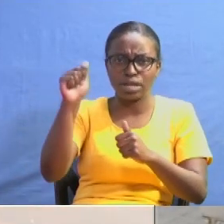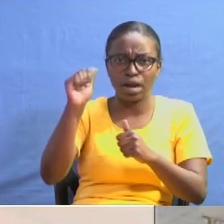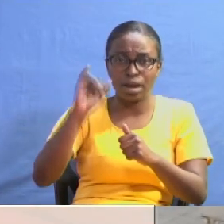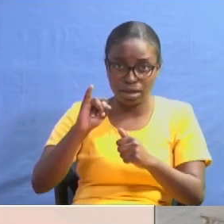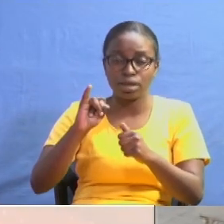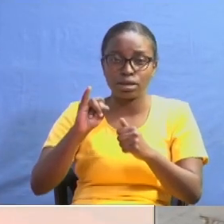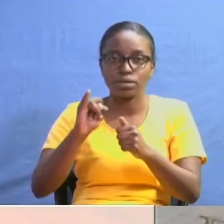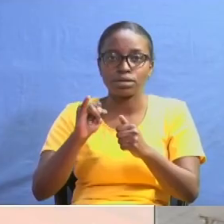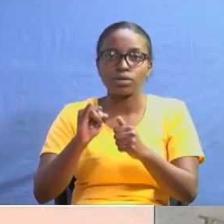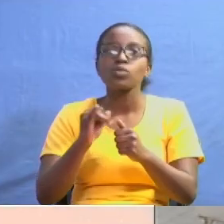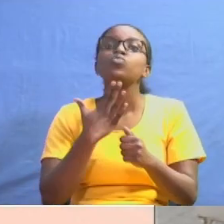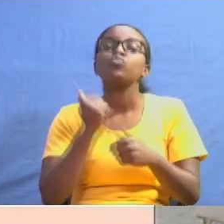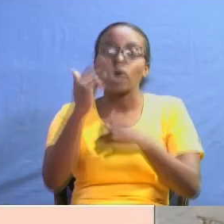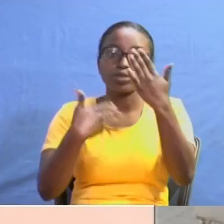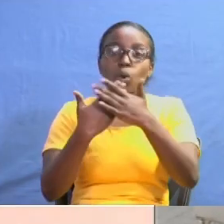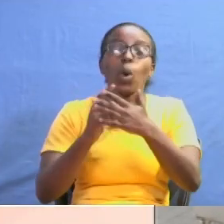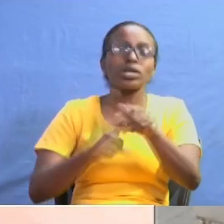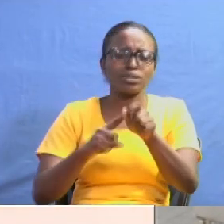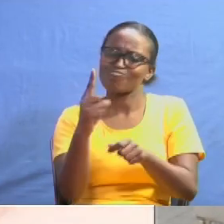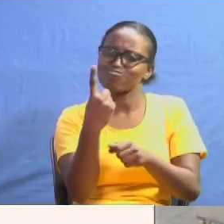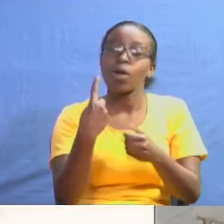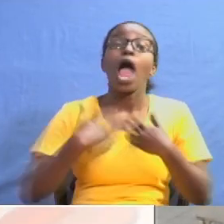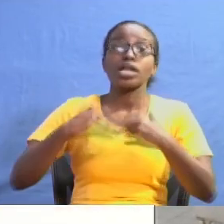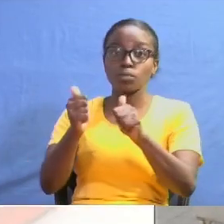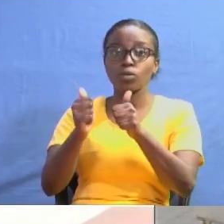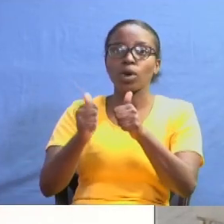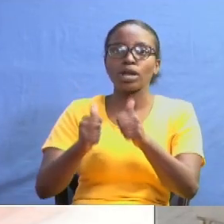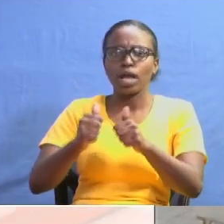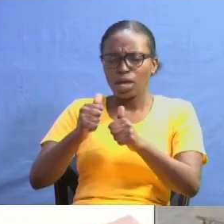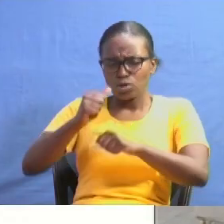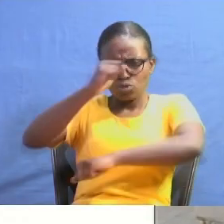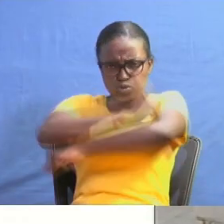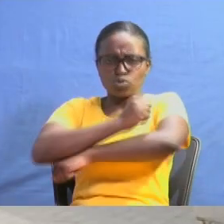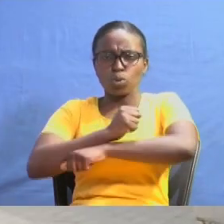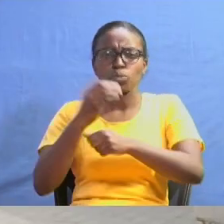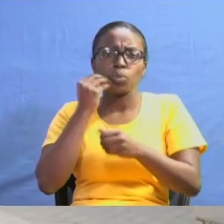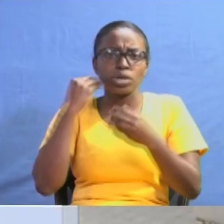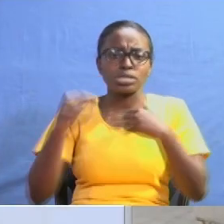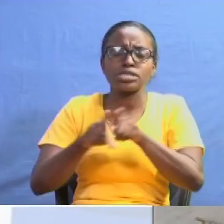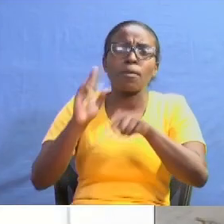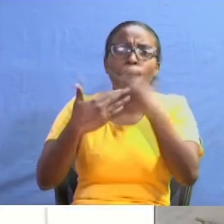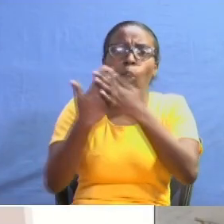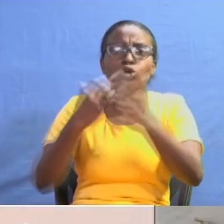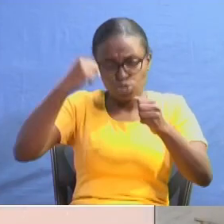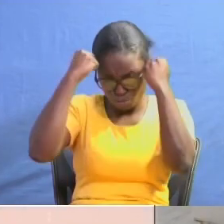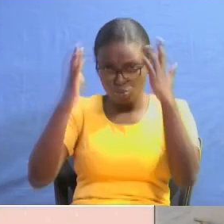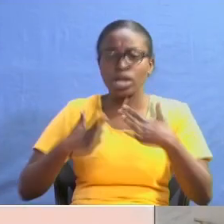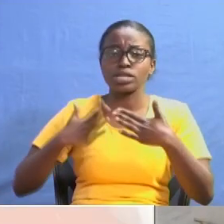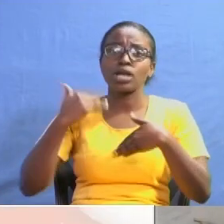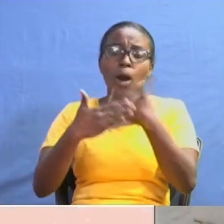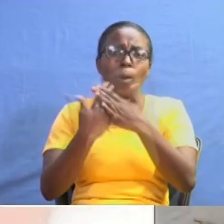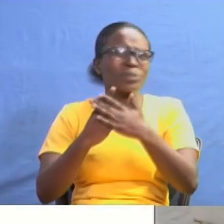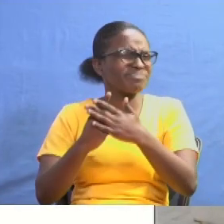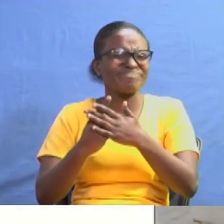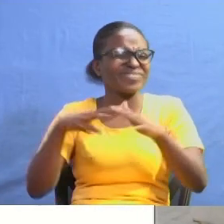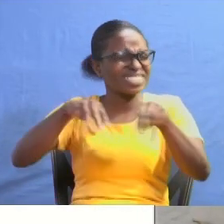that they only maybe they will consider this high school that you went. And some most of our students and most of the needy students have been